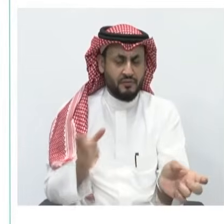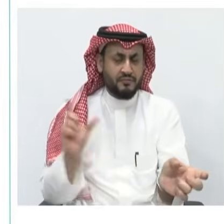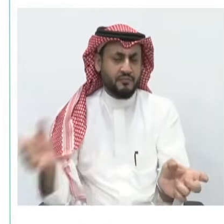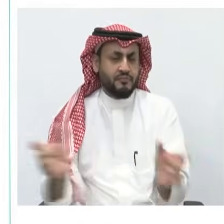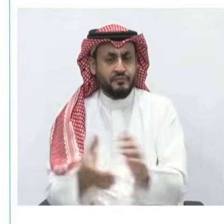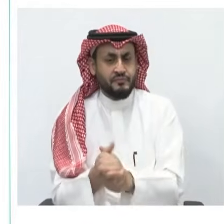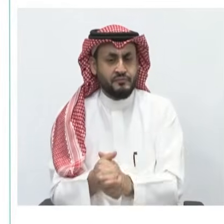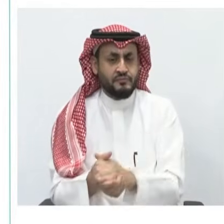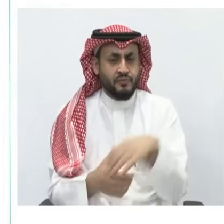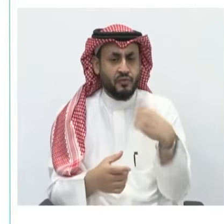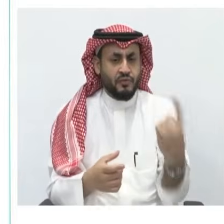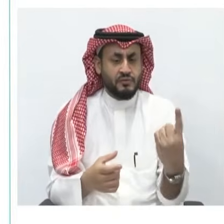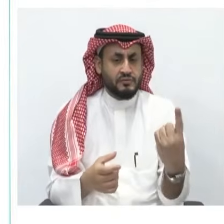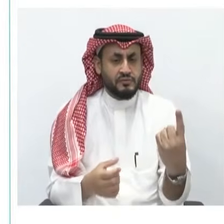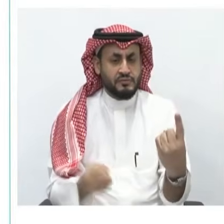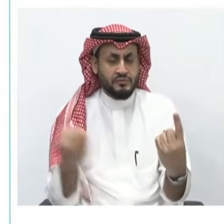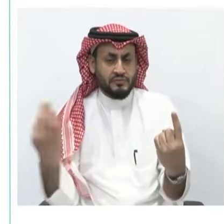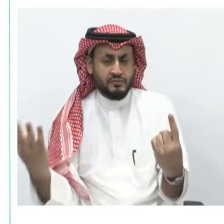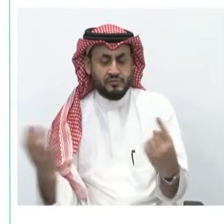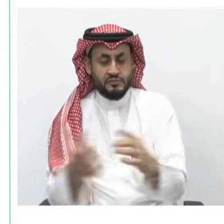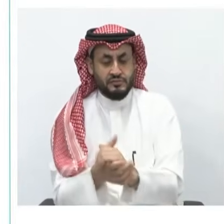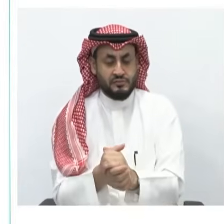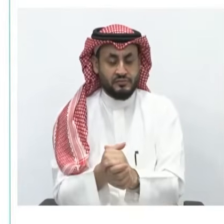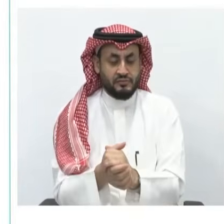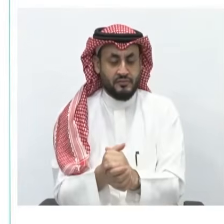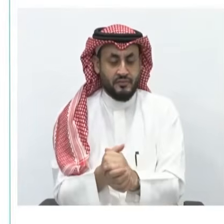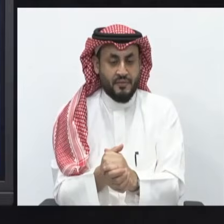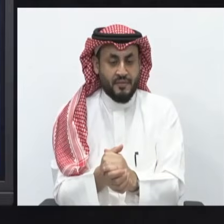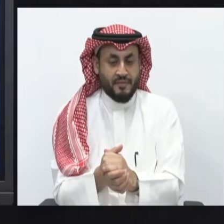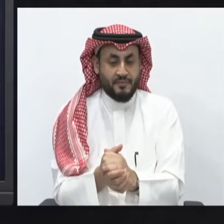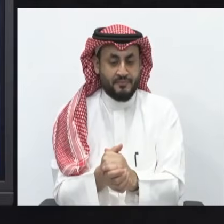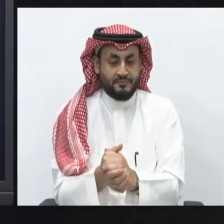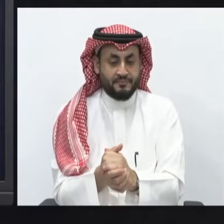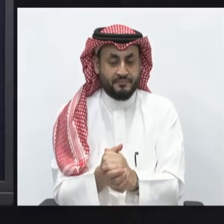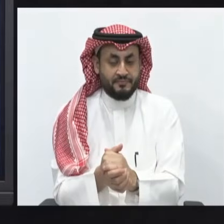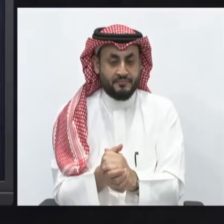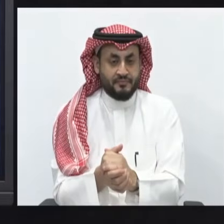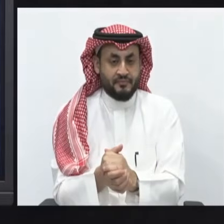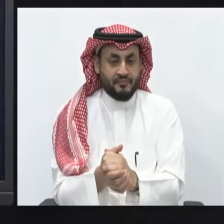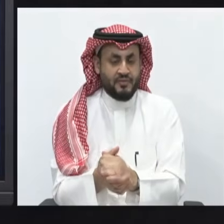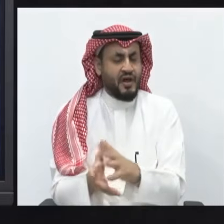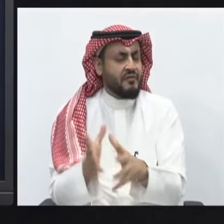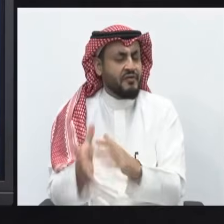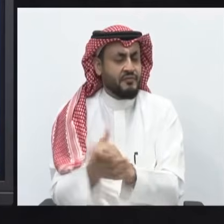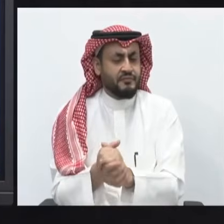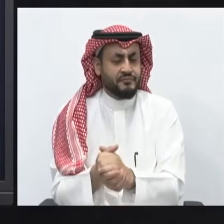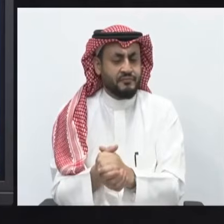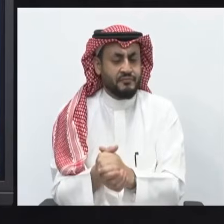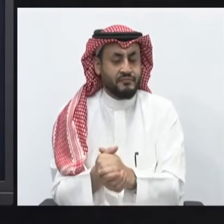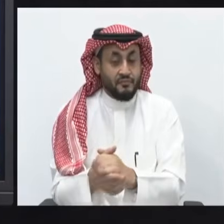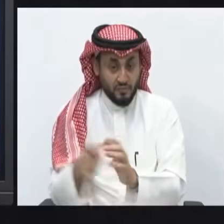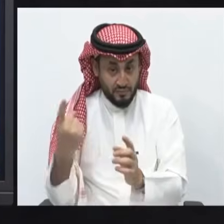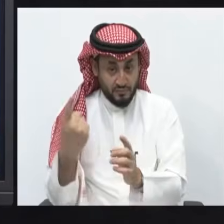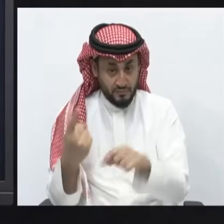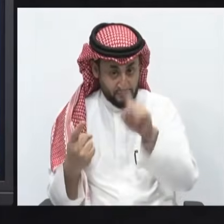one? What do you think? Eyes. 1, 2. 1, 2. What do you think? Yes, 1? No,